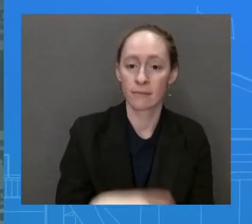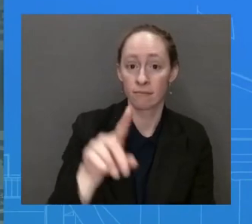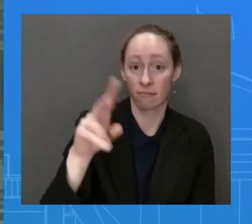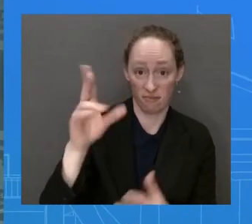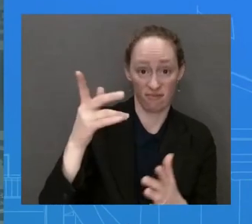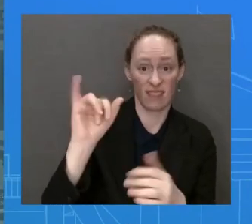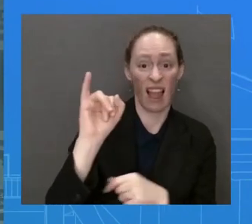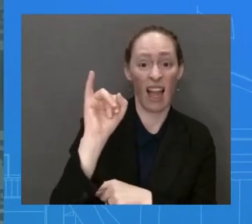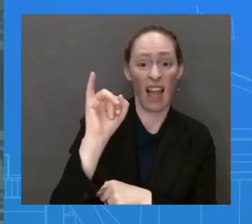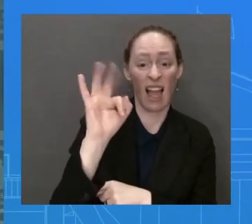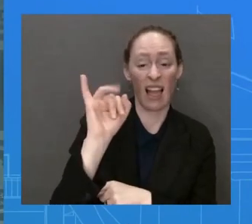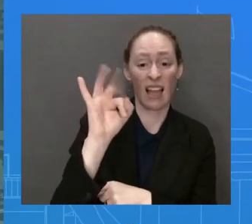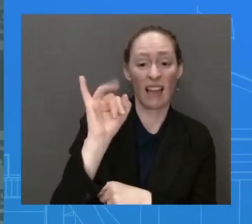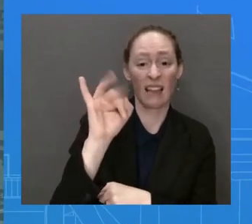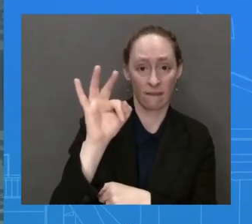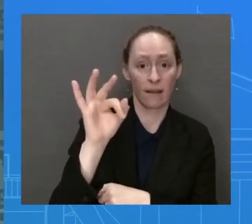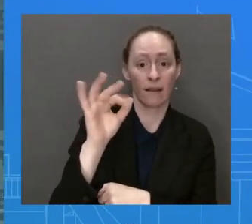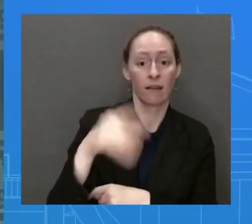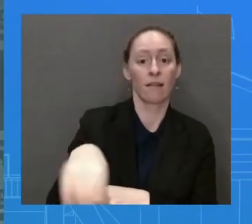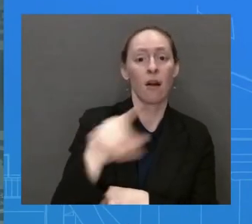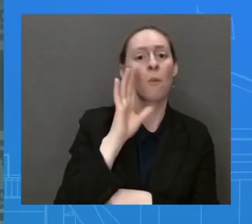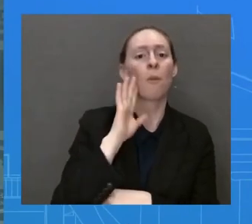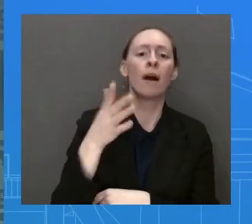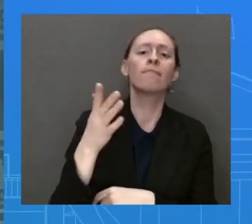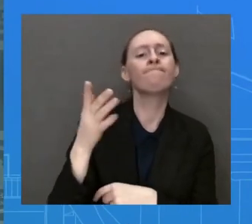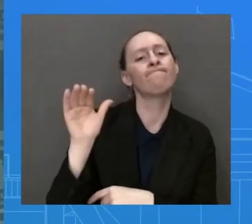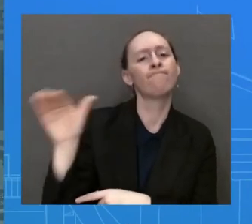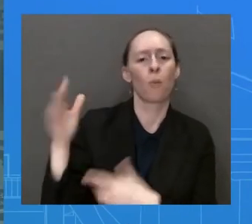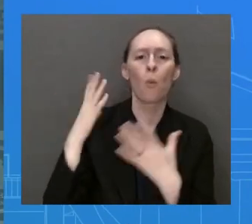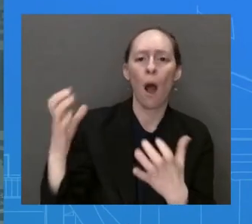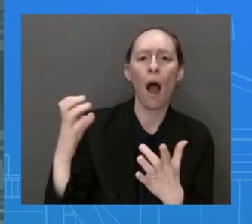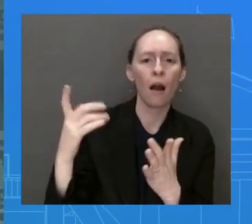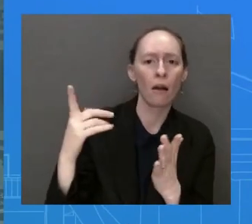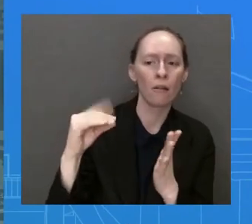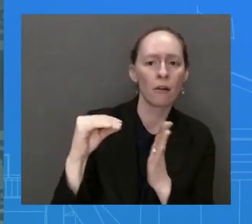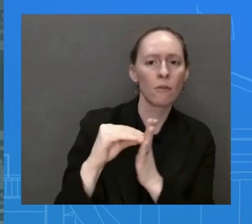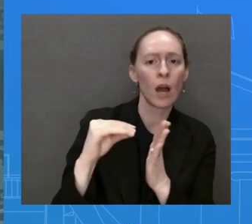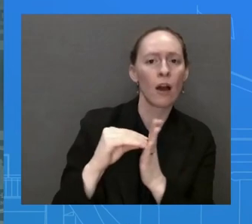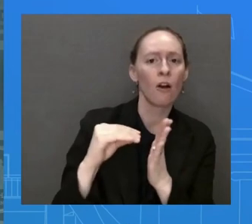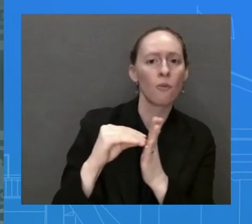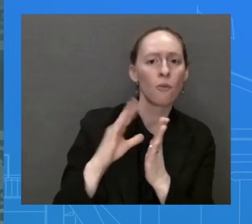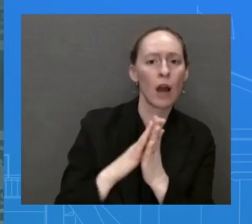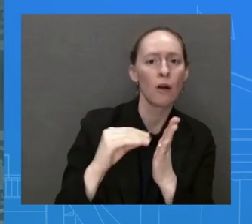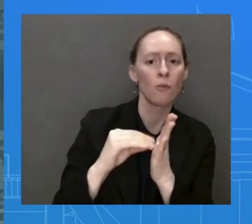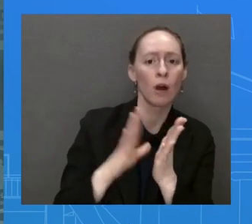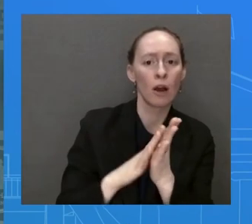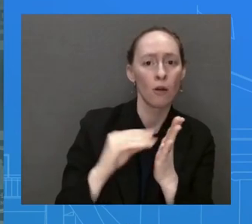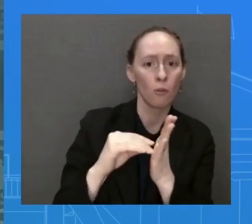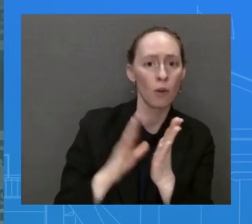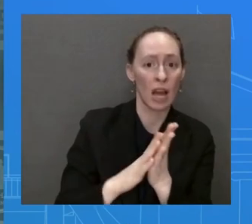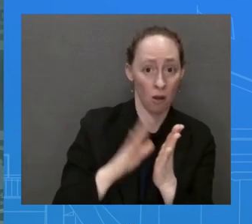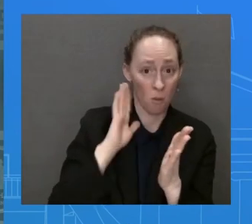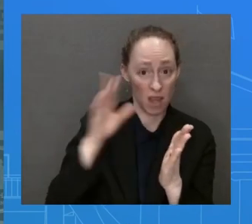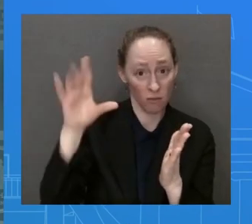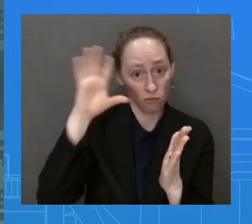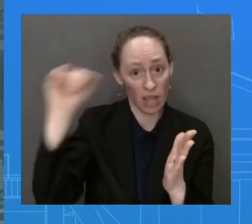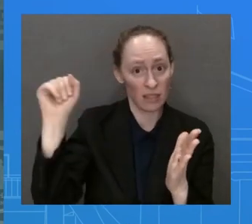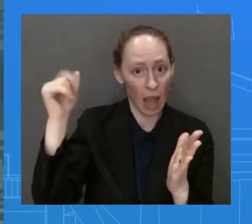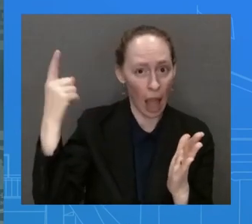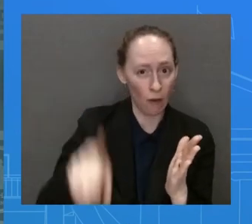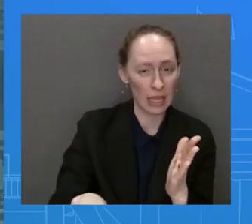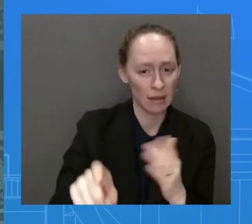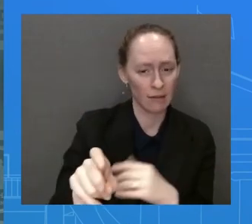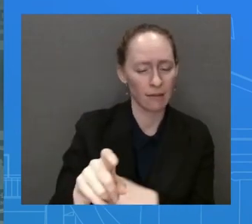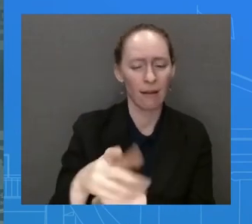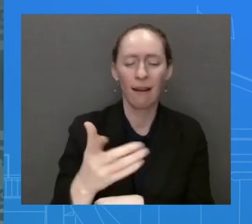going to happen. I'm not going to get into hypotheticals because that is a hypothetical. What I will say is we have addressed this multiple times